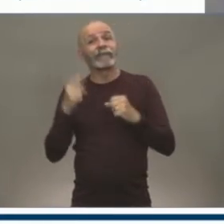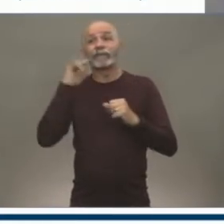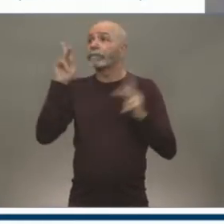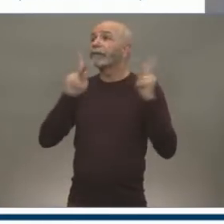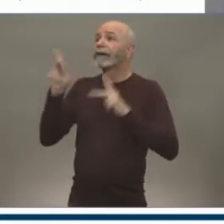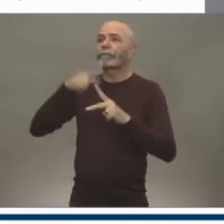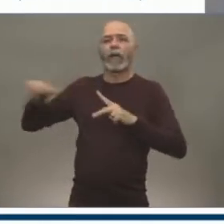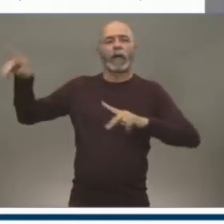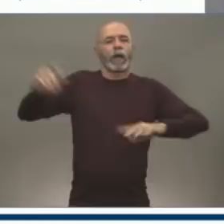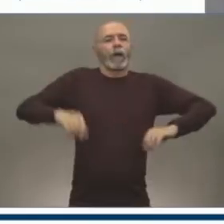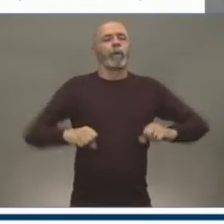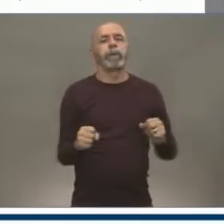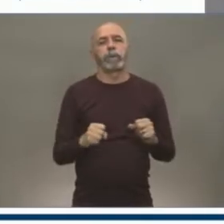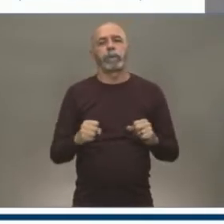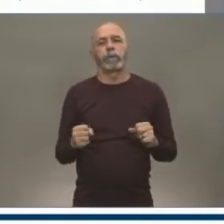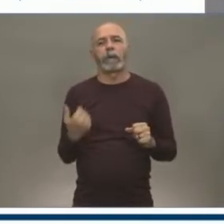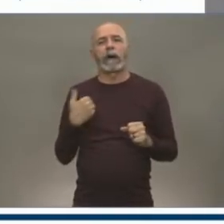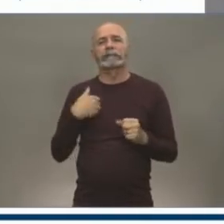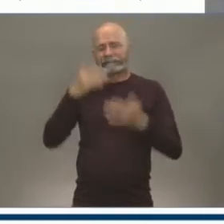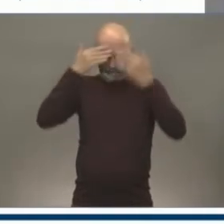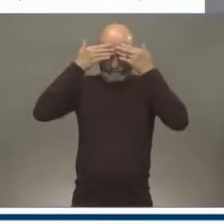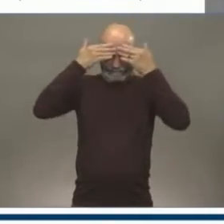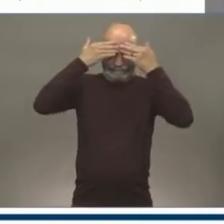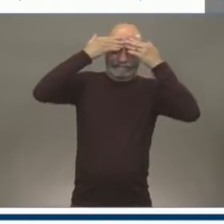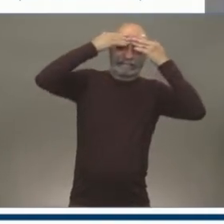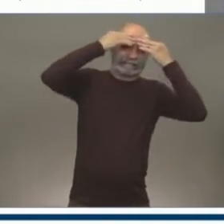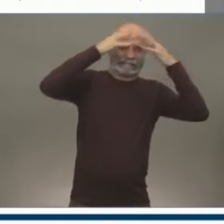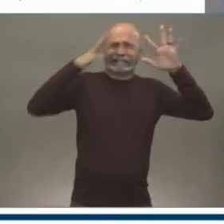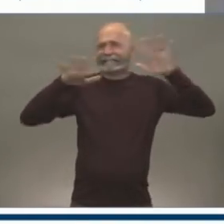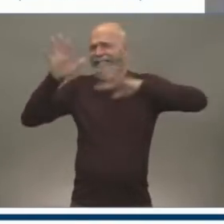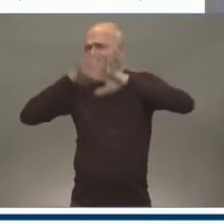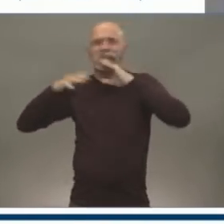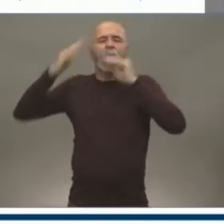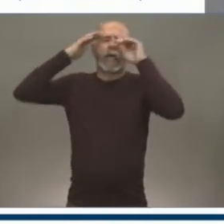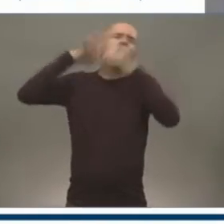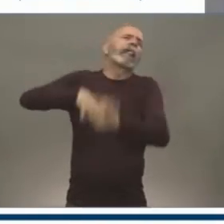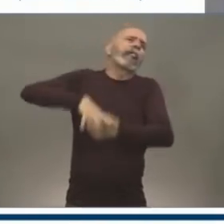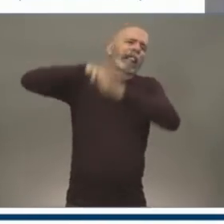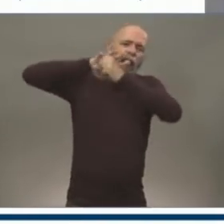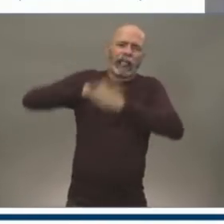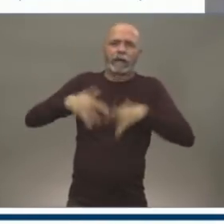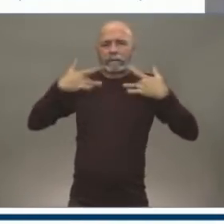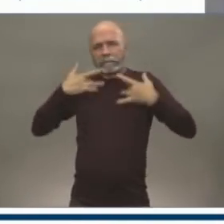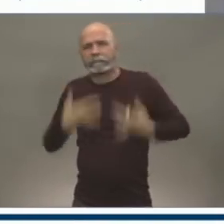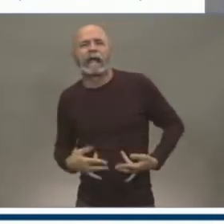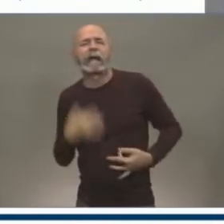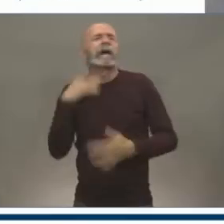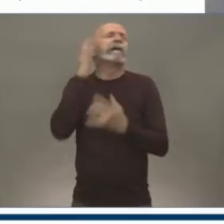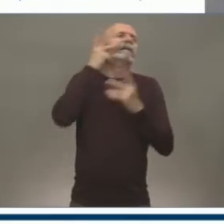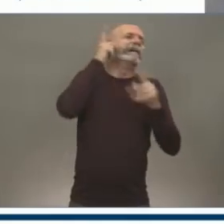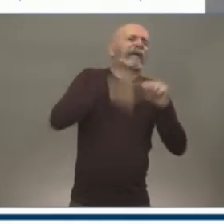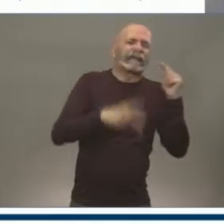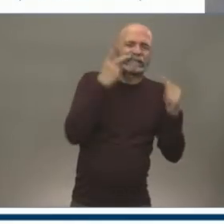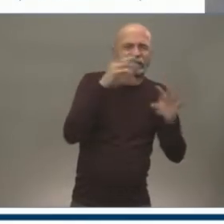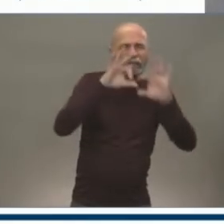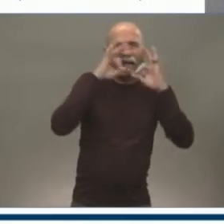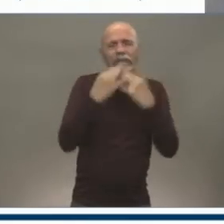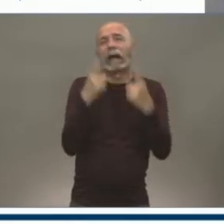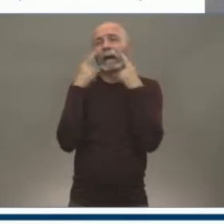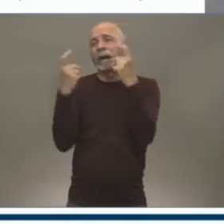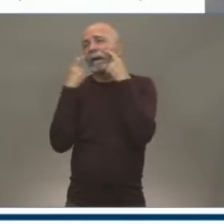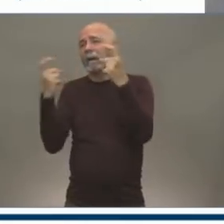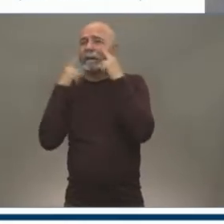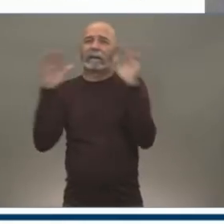of you, when we were locked down within our own provinces, the anxiety of summer coming, people worried about not seeing their families next door in their neighboring